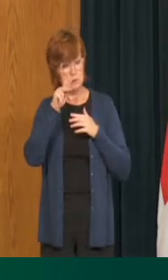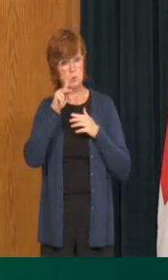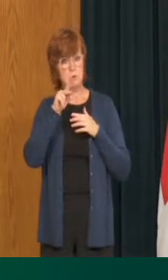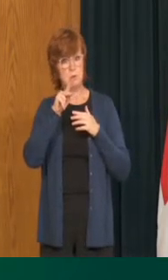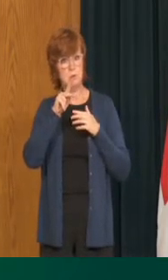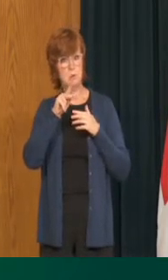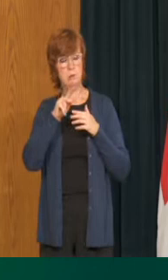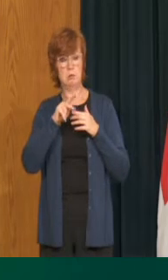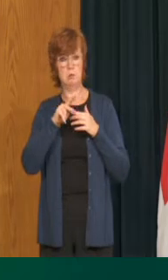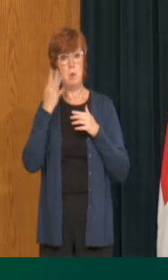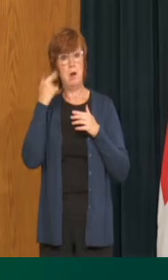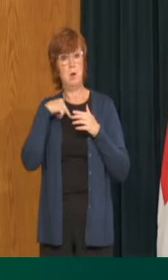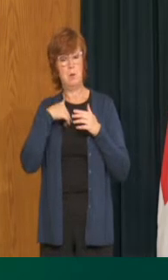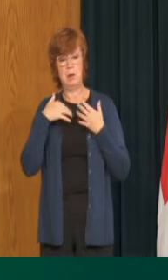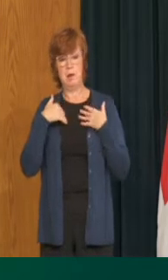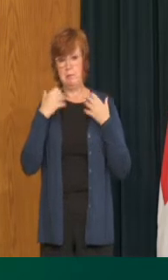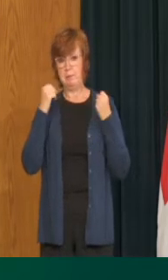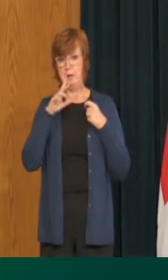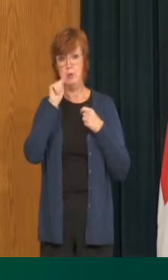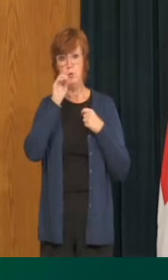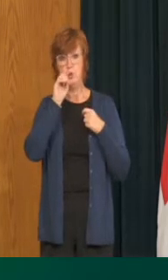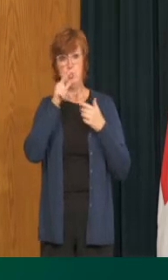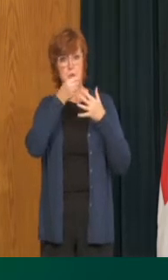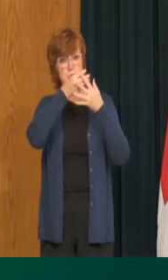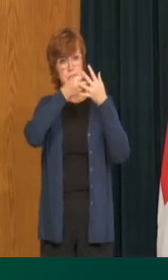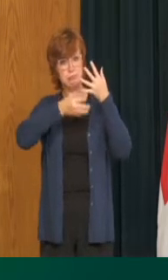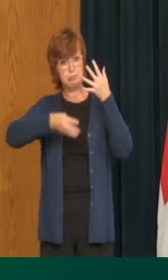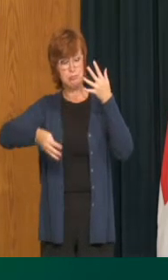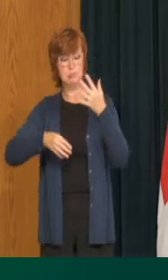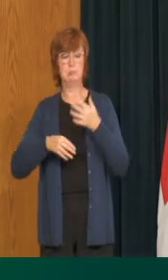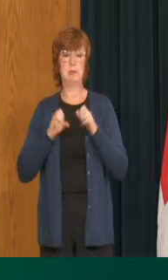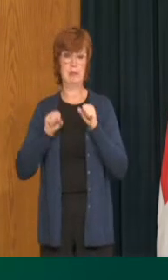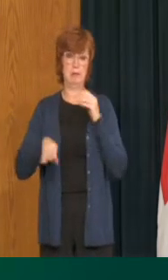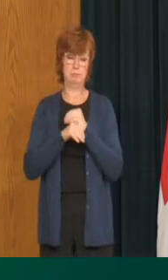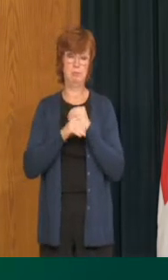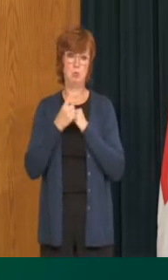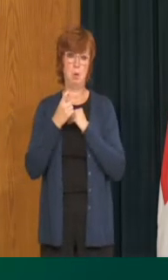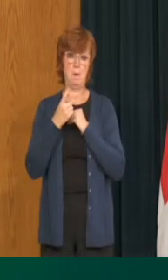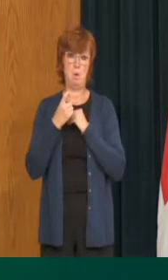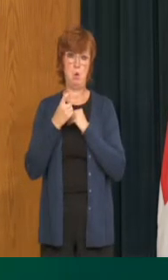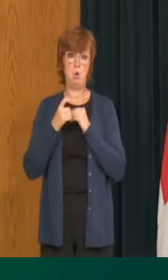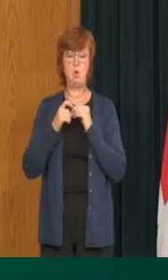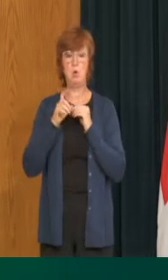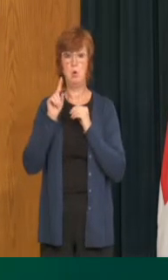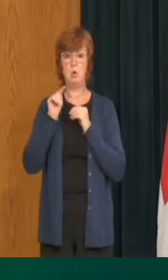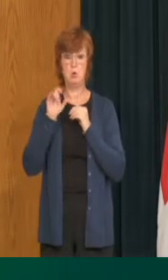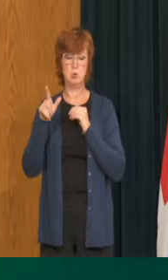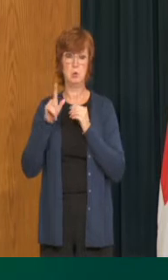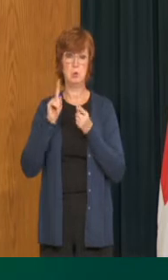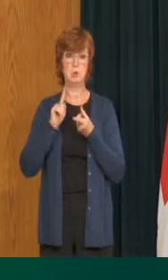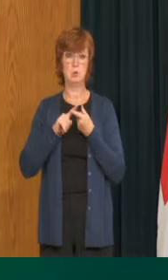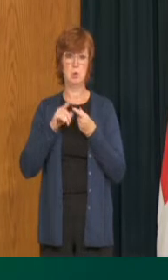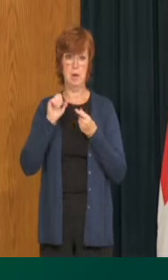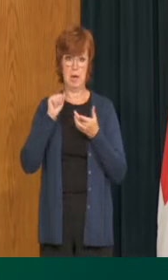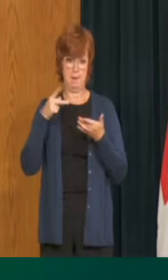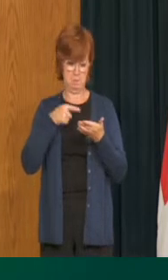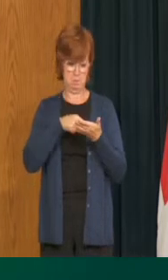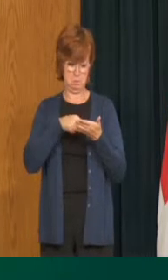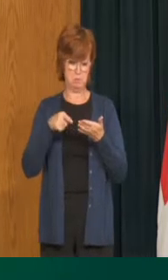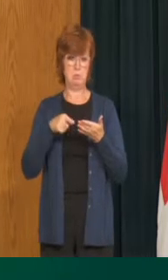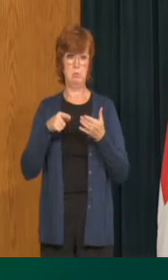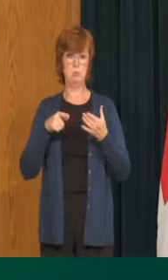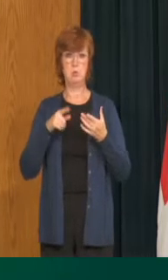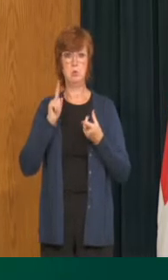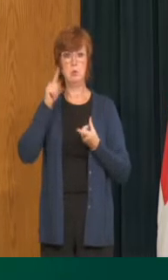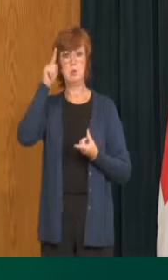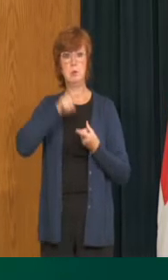additional tool that will be available for the people of this province to ensure that we are flattening the curve and continuing to